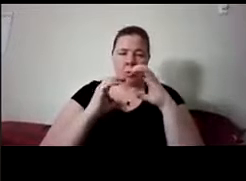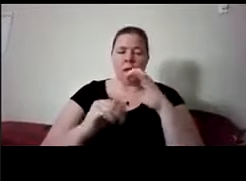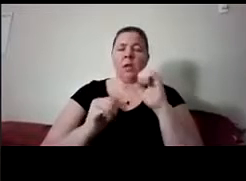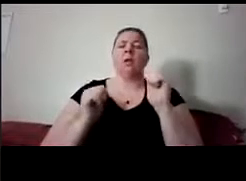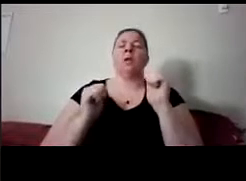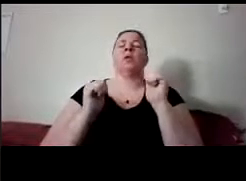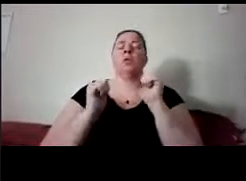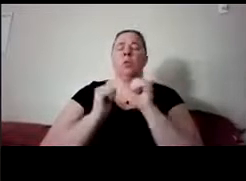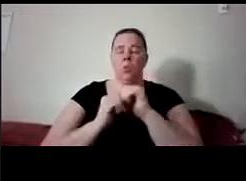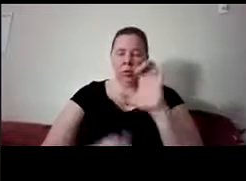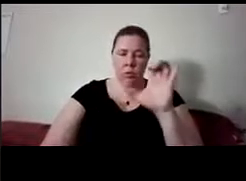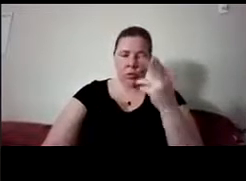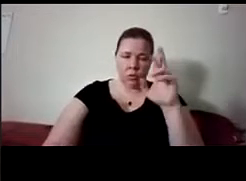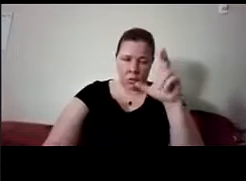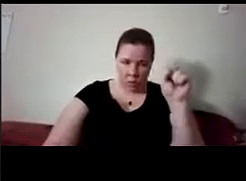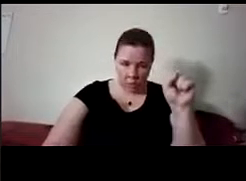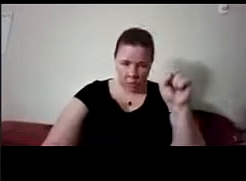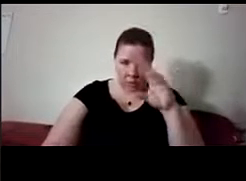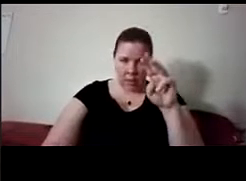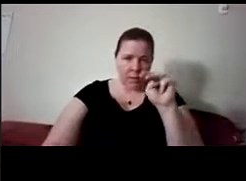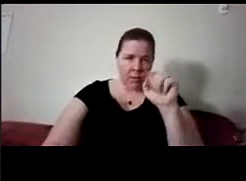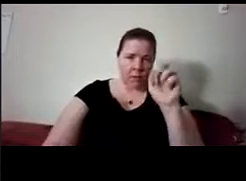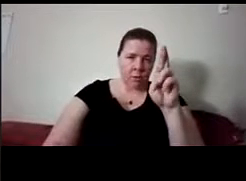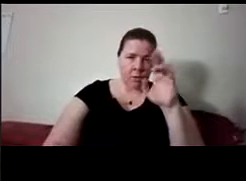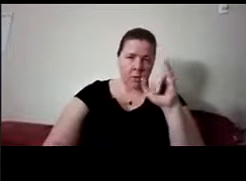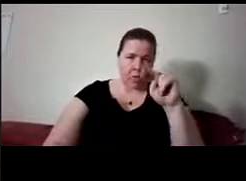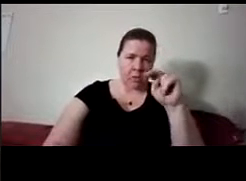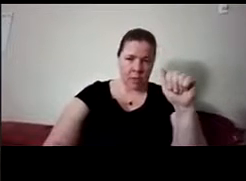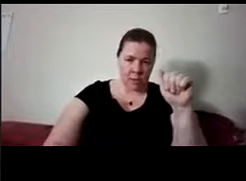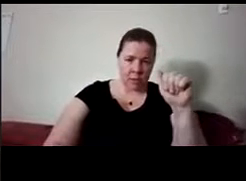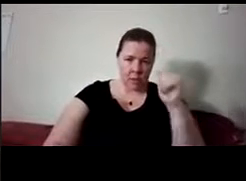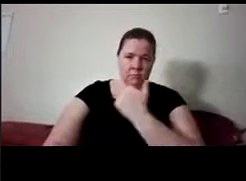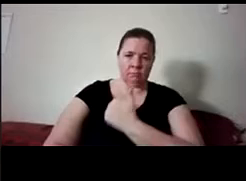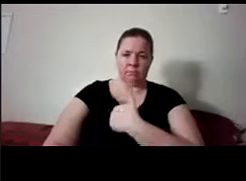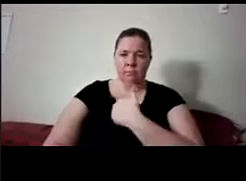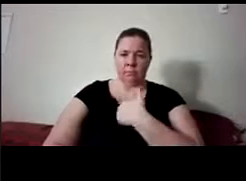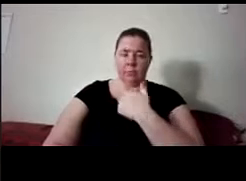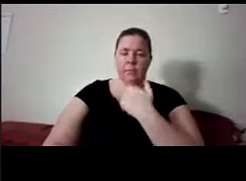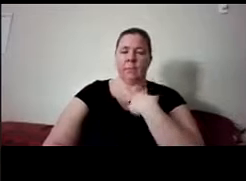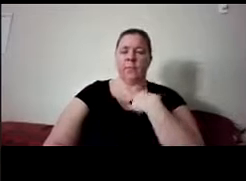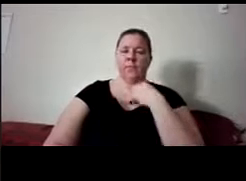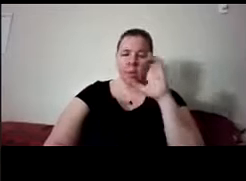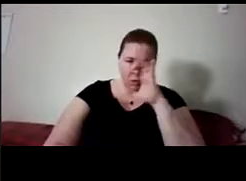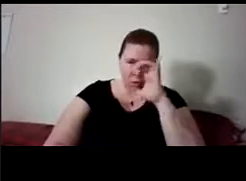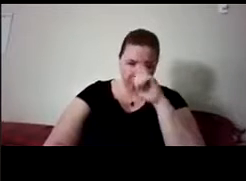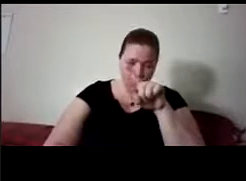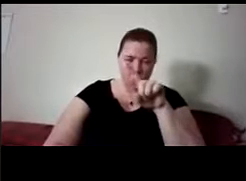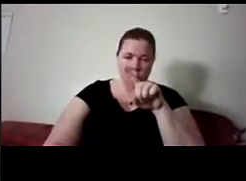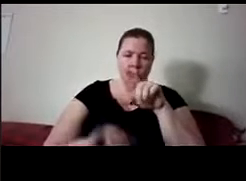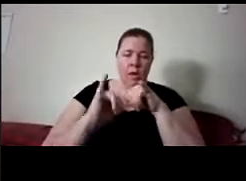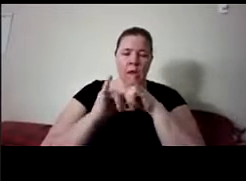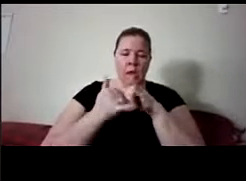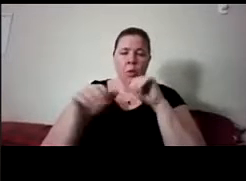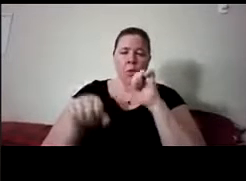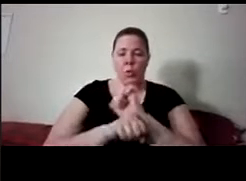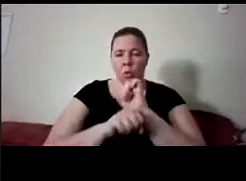communicating. And Marina, that's what I said, madam. All right, go ahead, sir. I say I'm looking for a way, somebody to work with me,